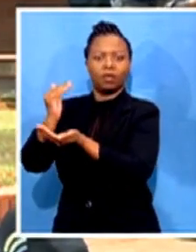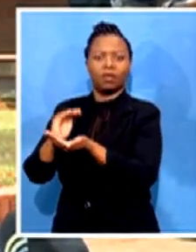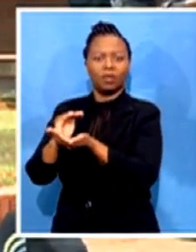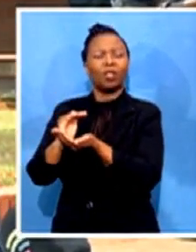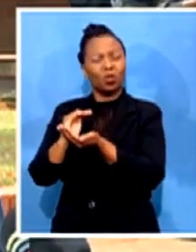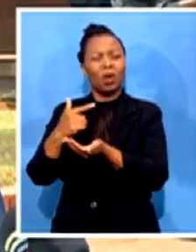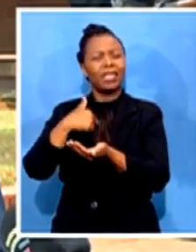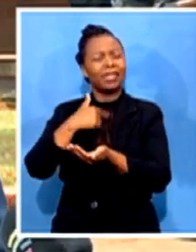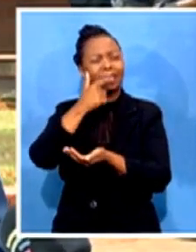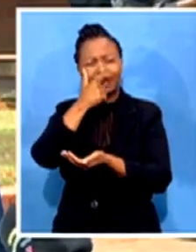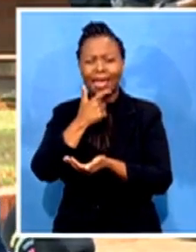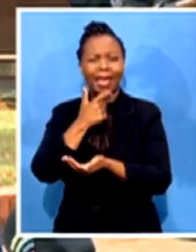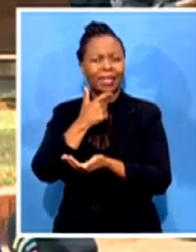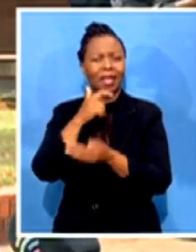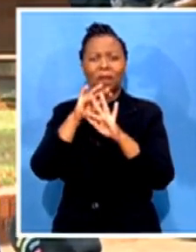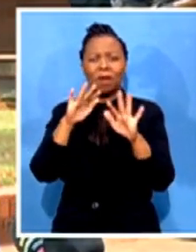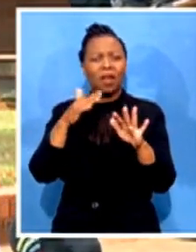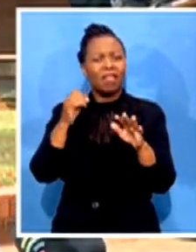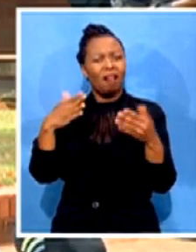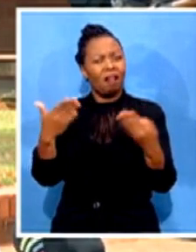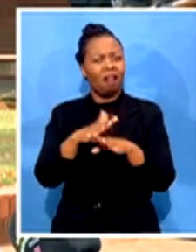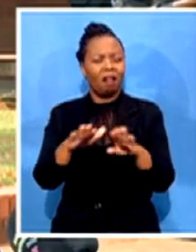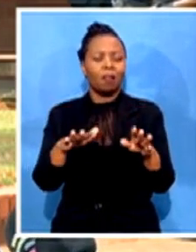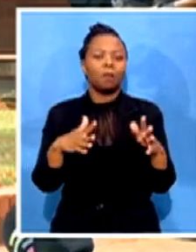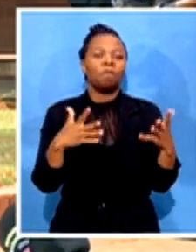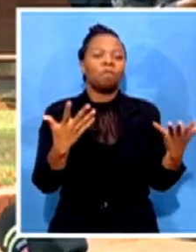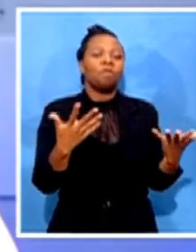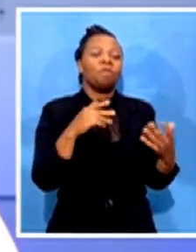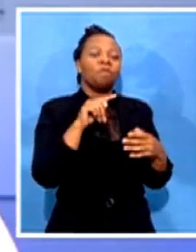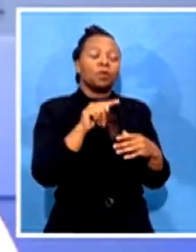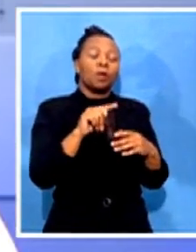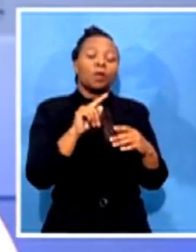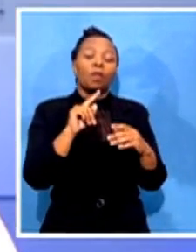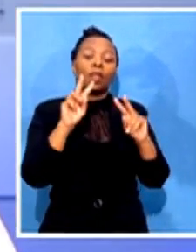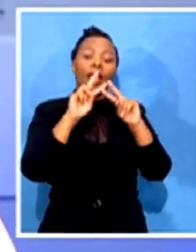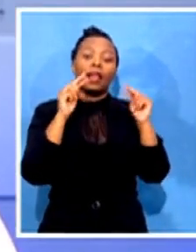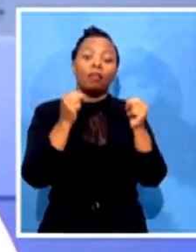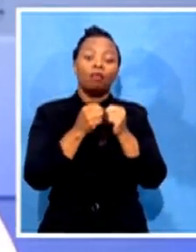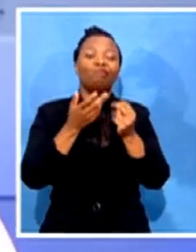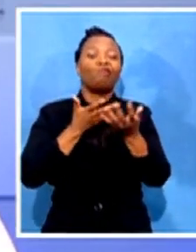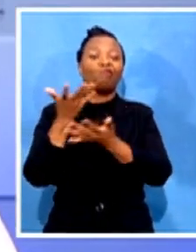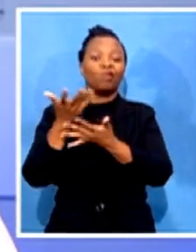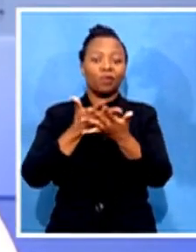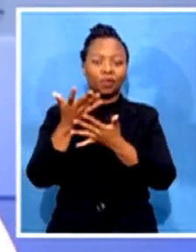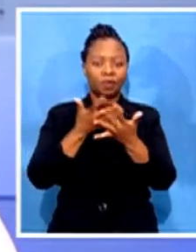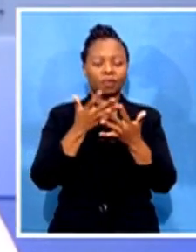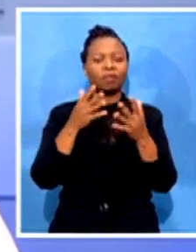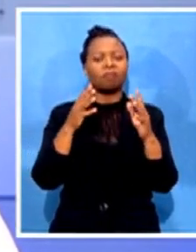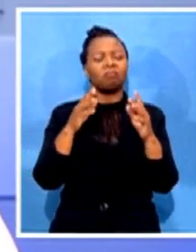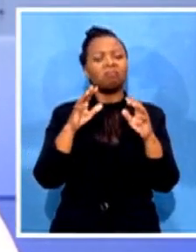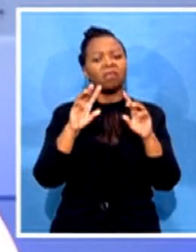Of course, it's a national conversation how the National Departments of Education are going to be dealing with